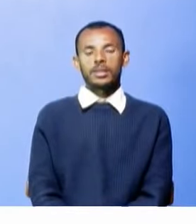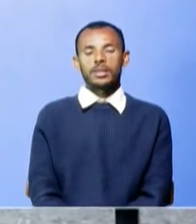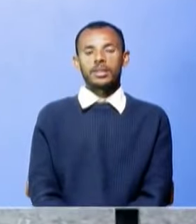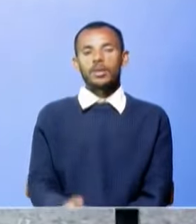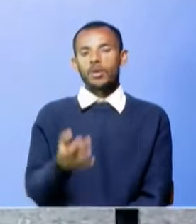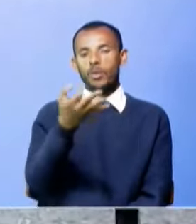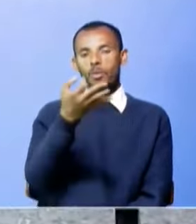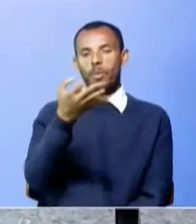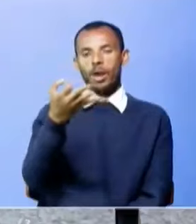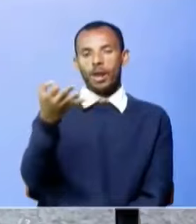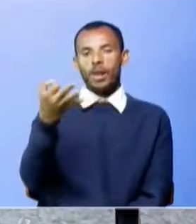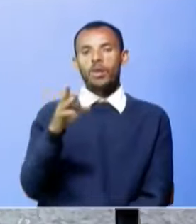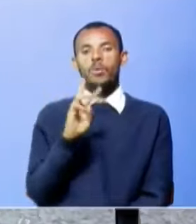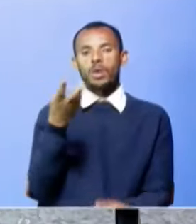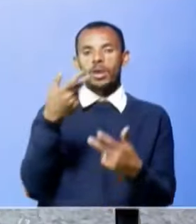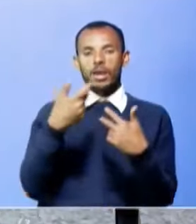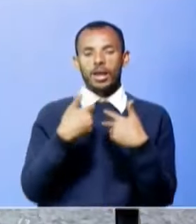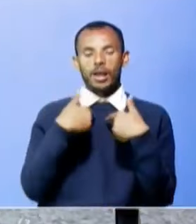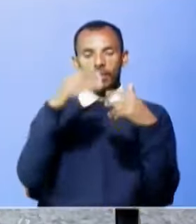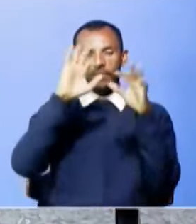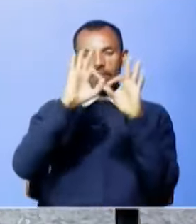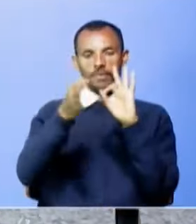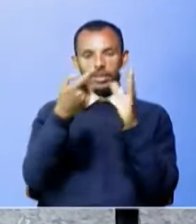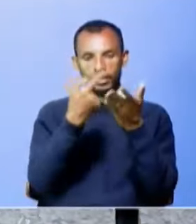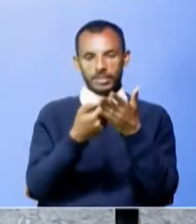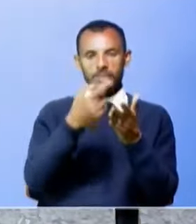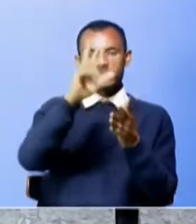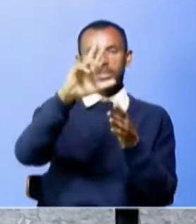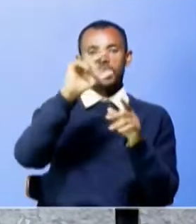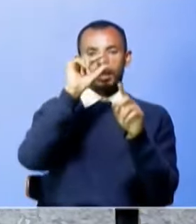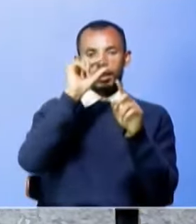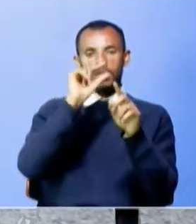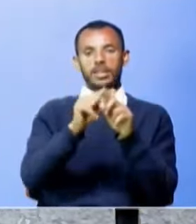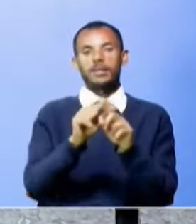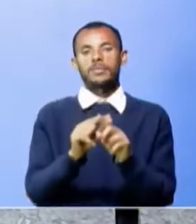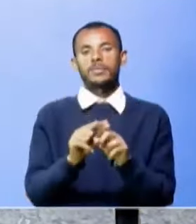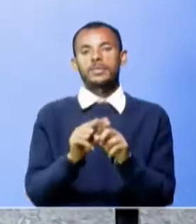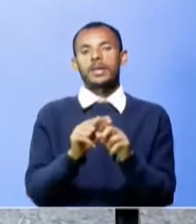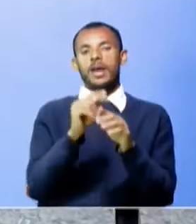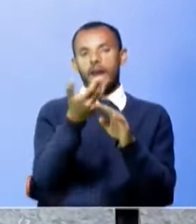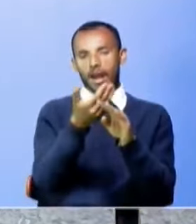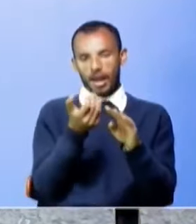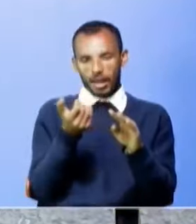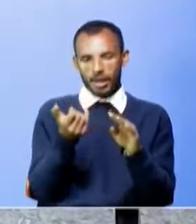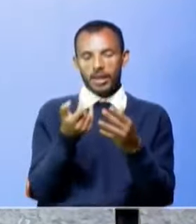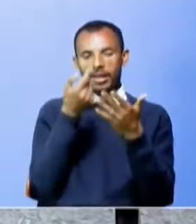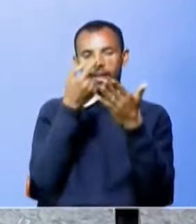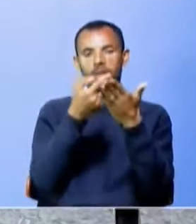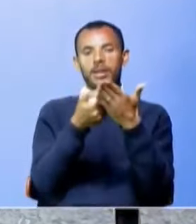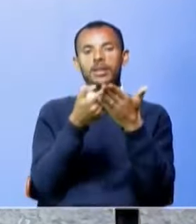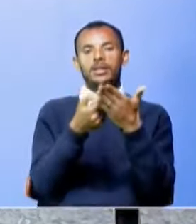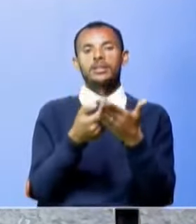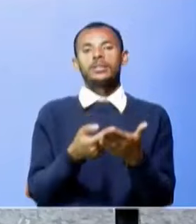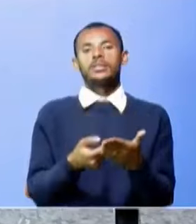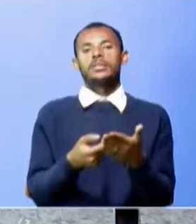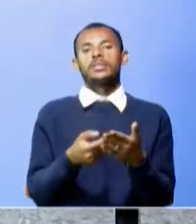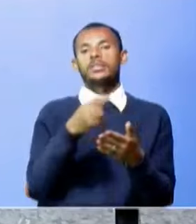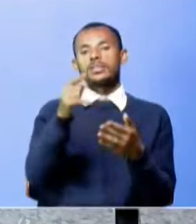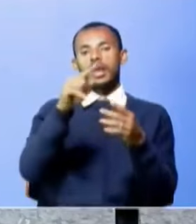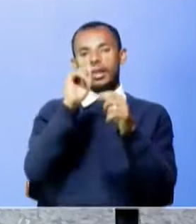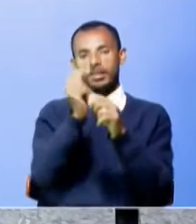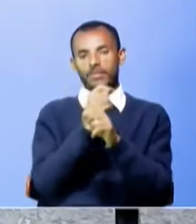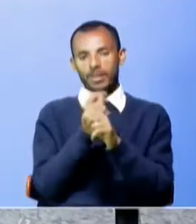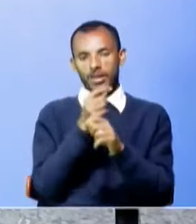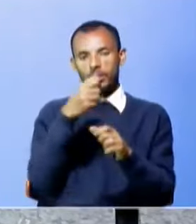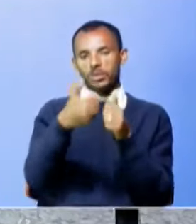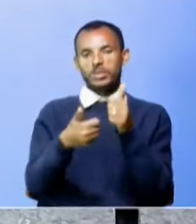Well, we have defined these three terms earlier. Here, there is an activity